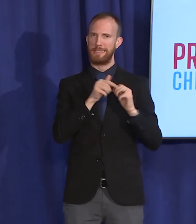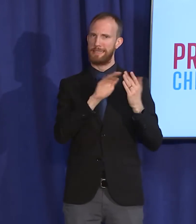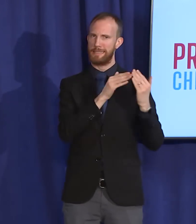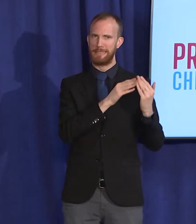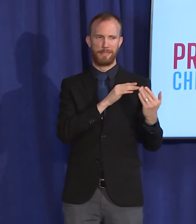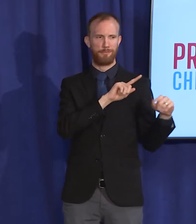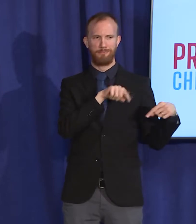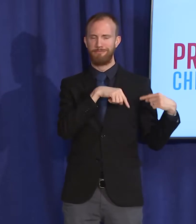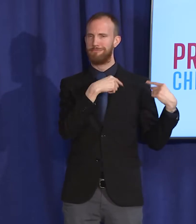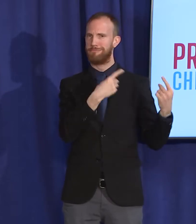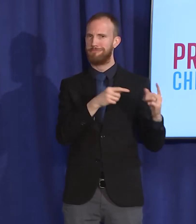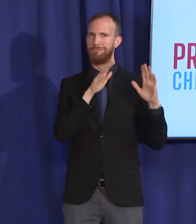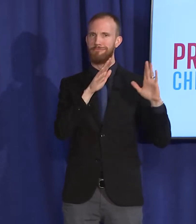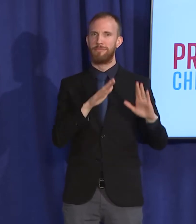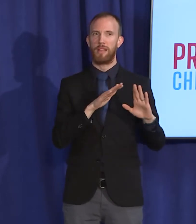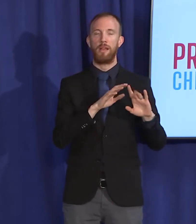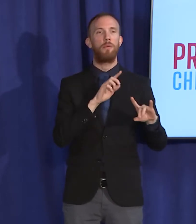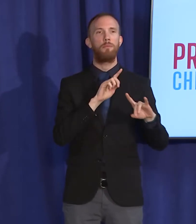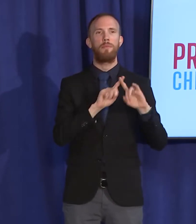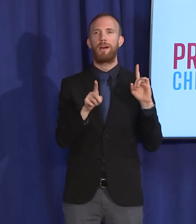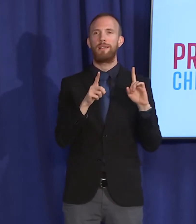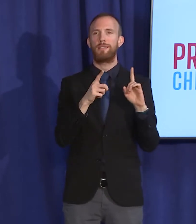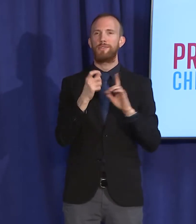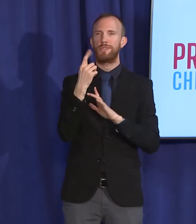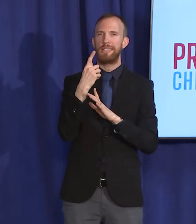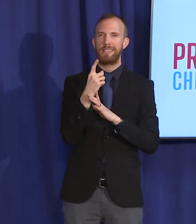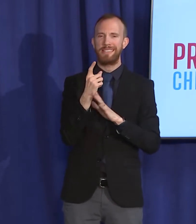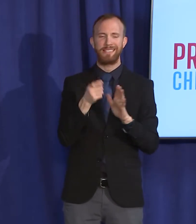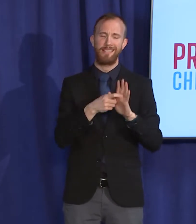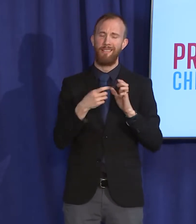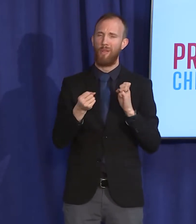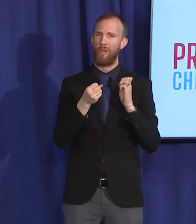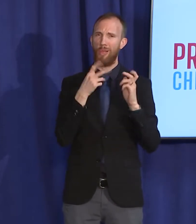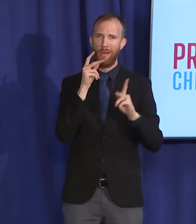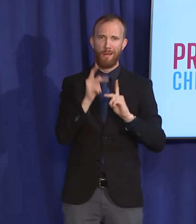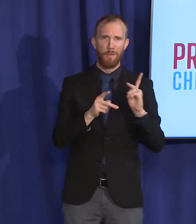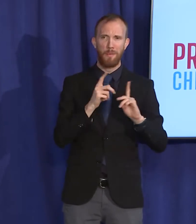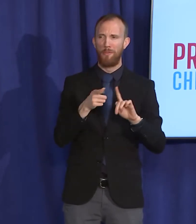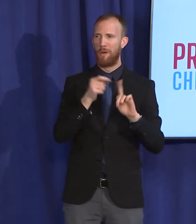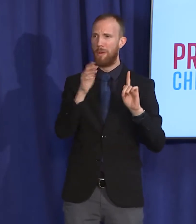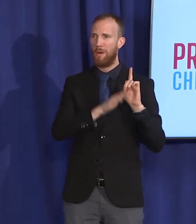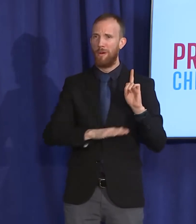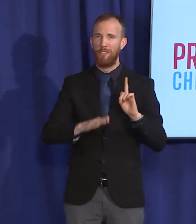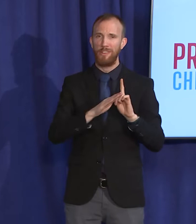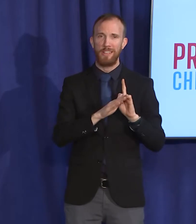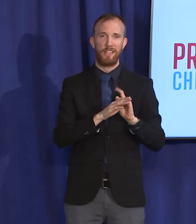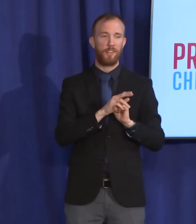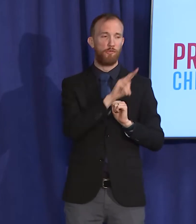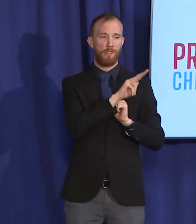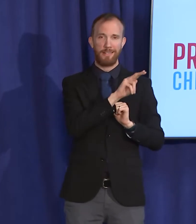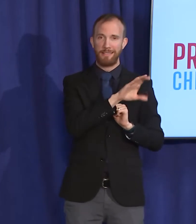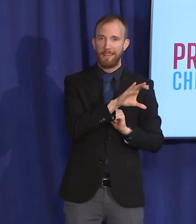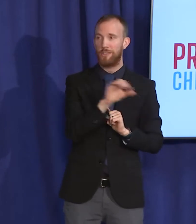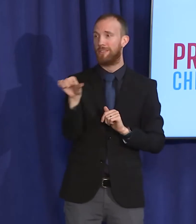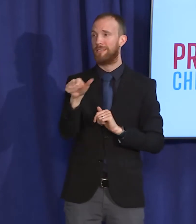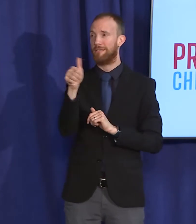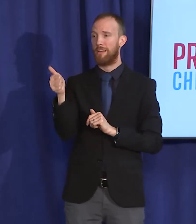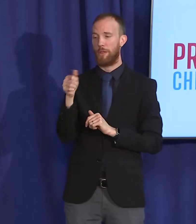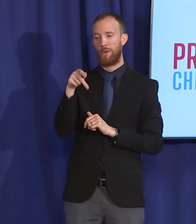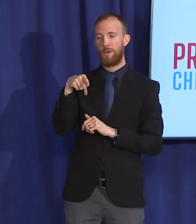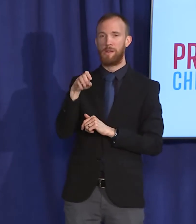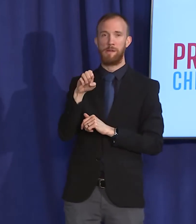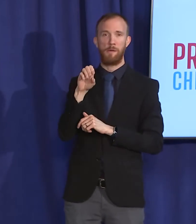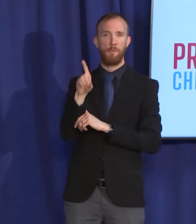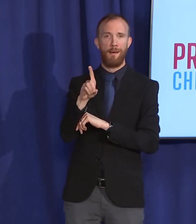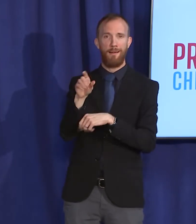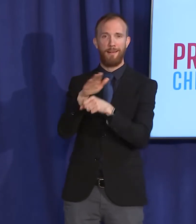this really takes a village, whether it's at the United Center, whether it's at our other city pod sites, whether it's through